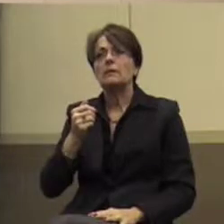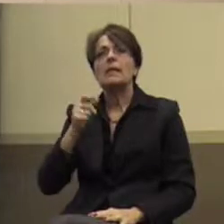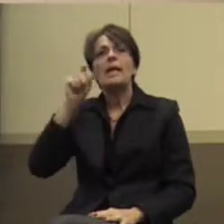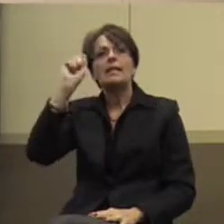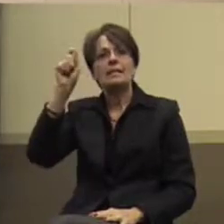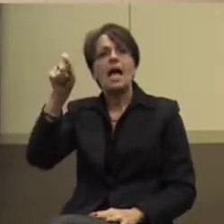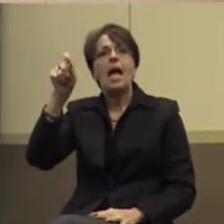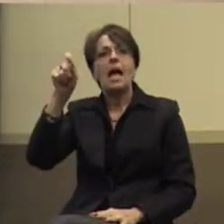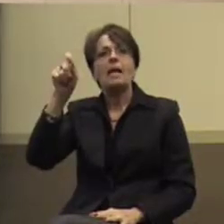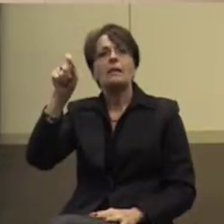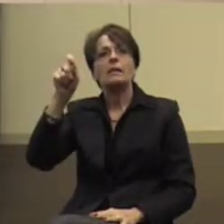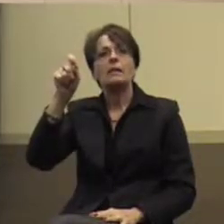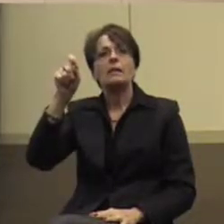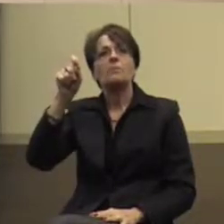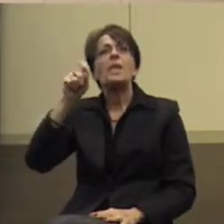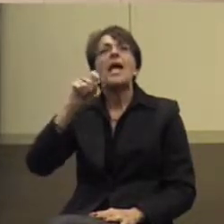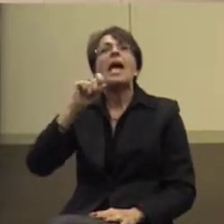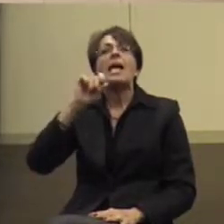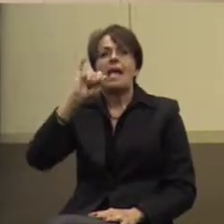dot Inc.,